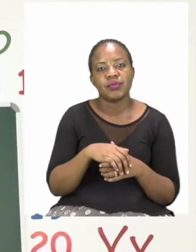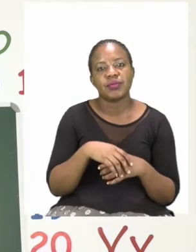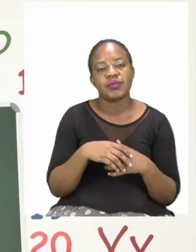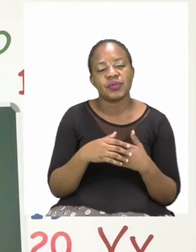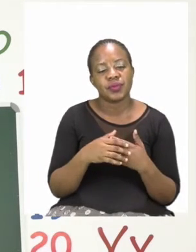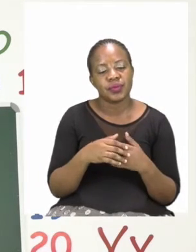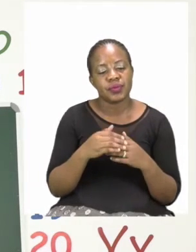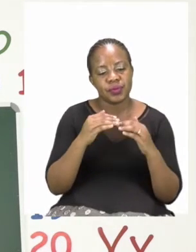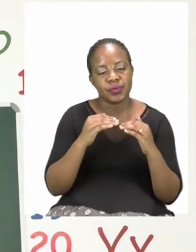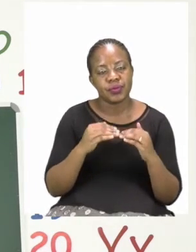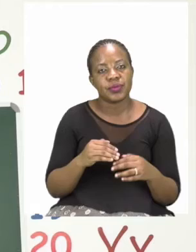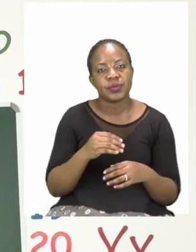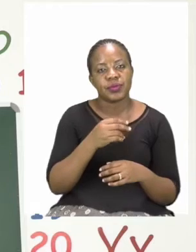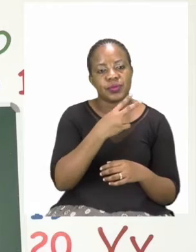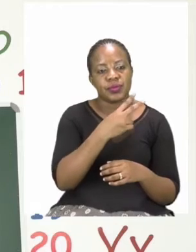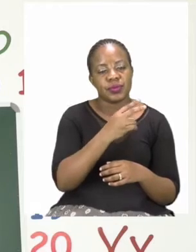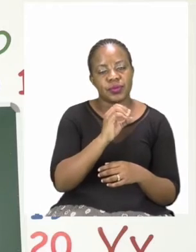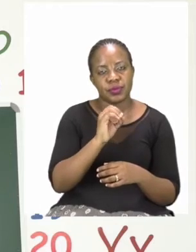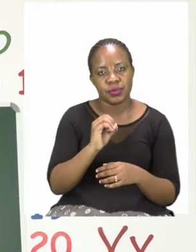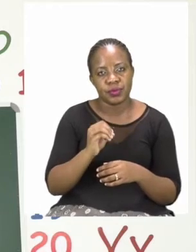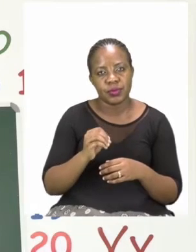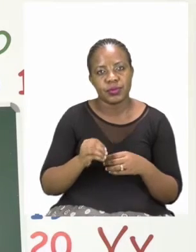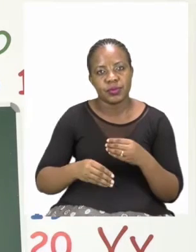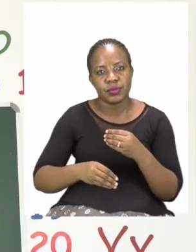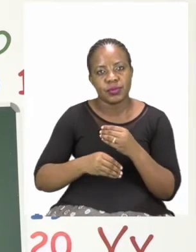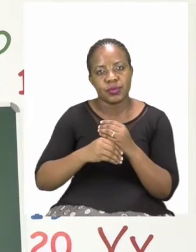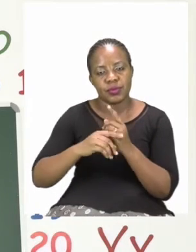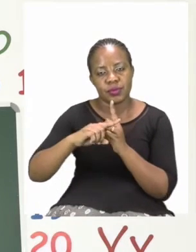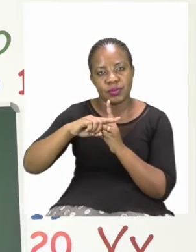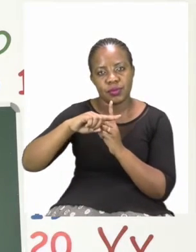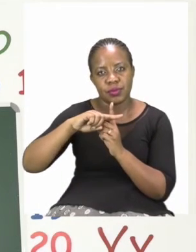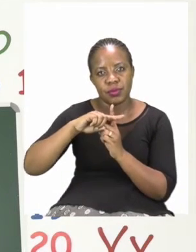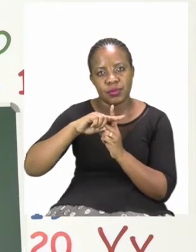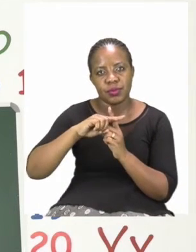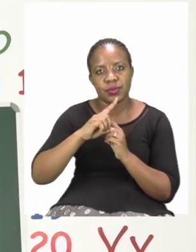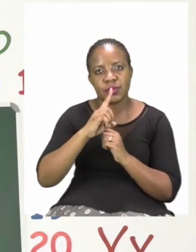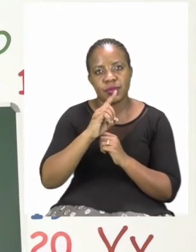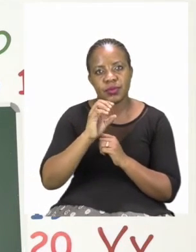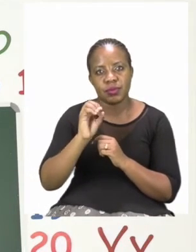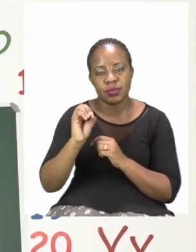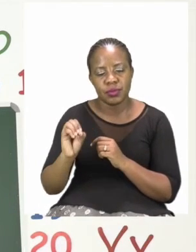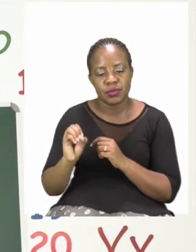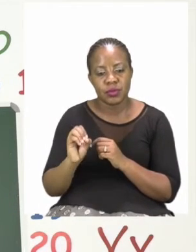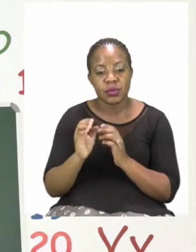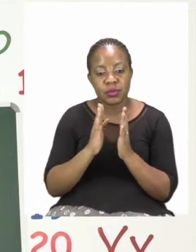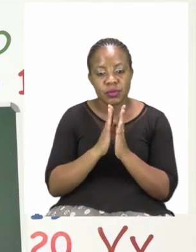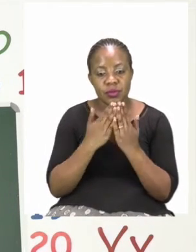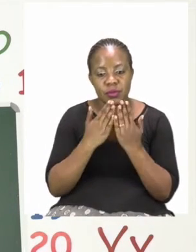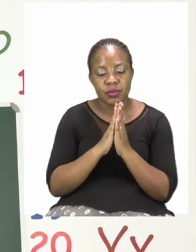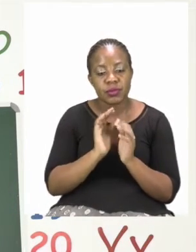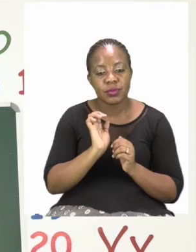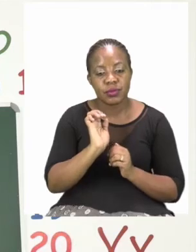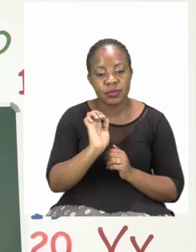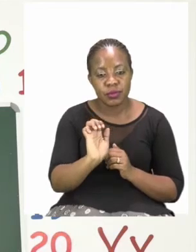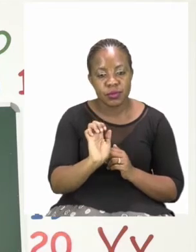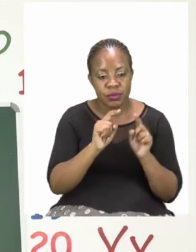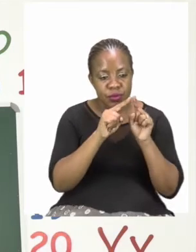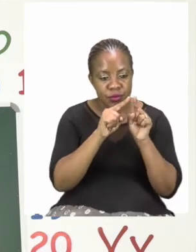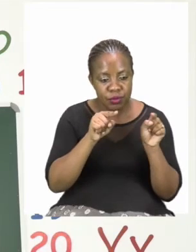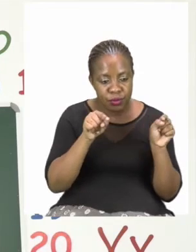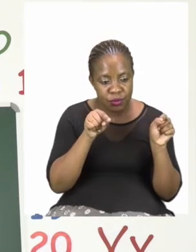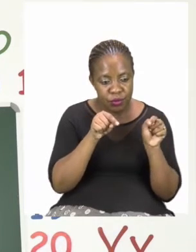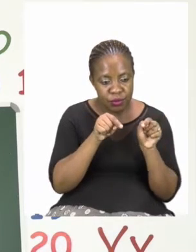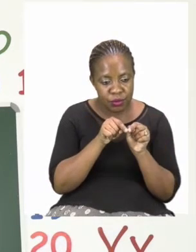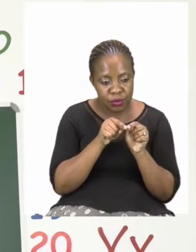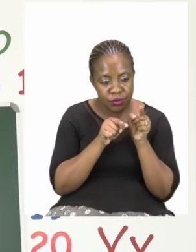20 plus 10. So in your booklet, you have the number 20 in a box, and then an arrow going to